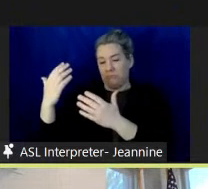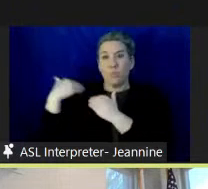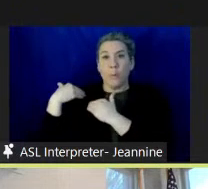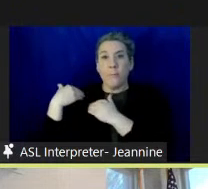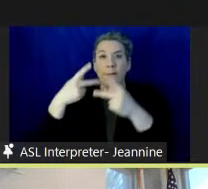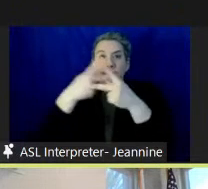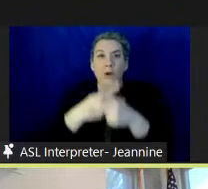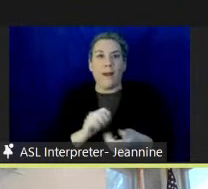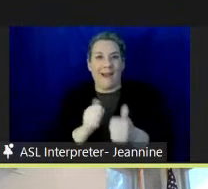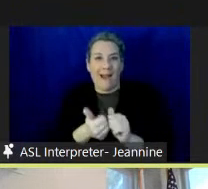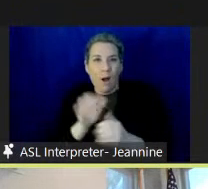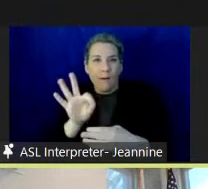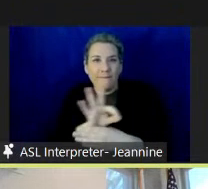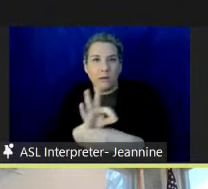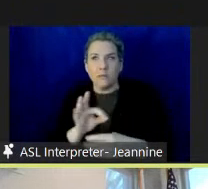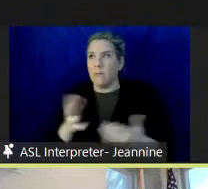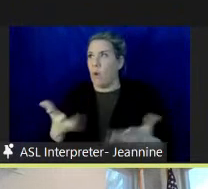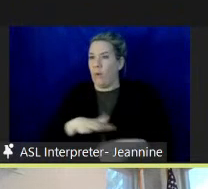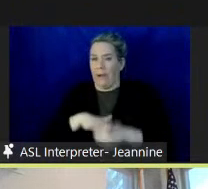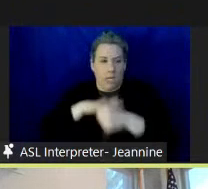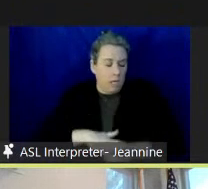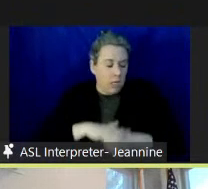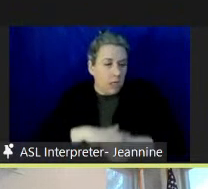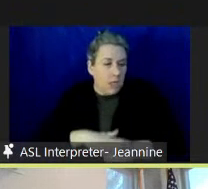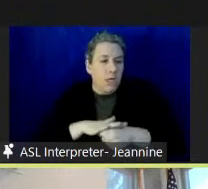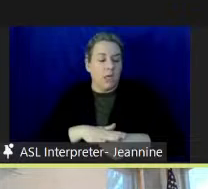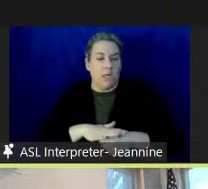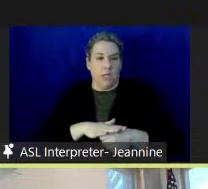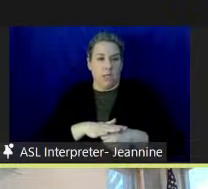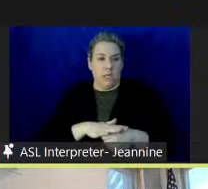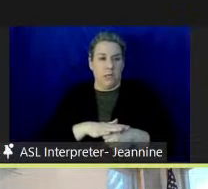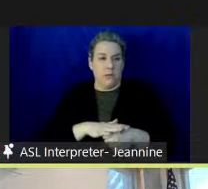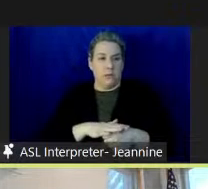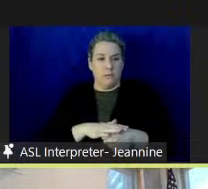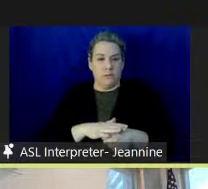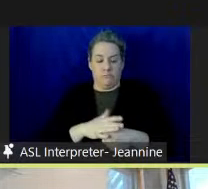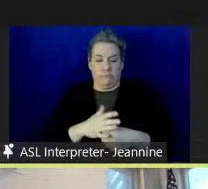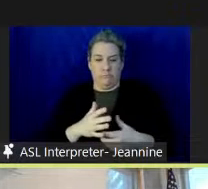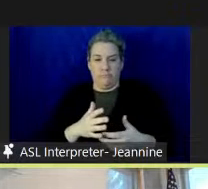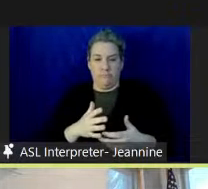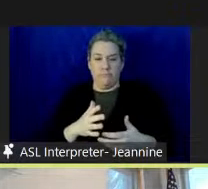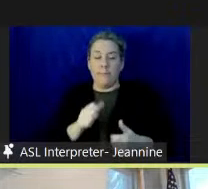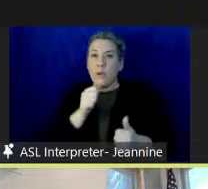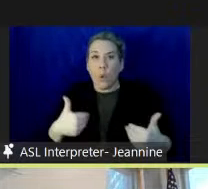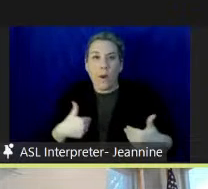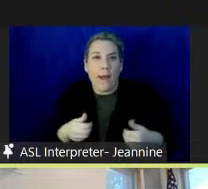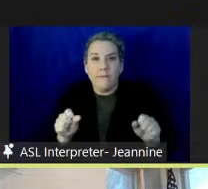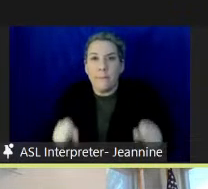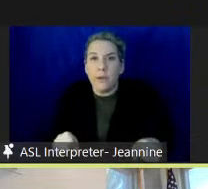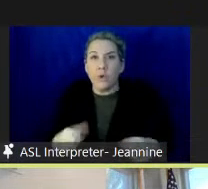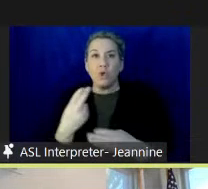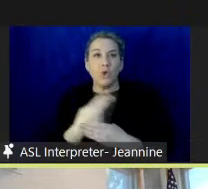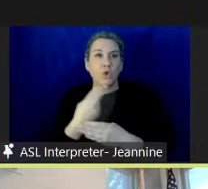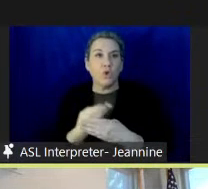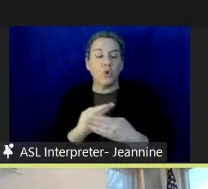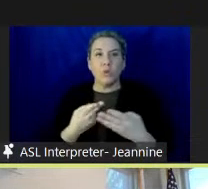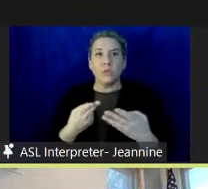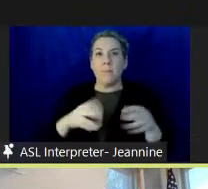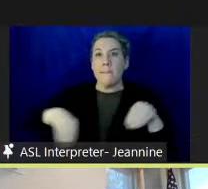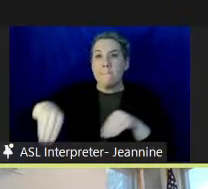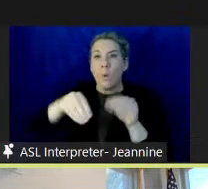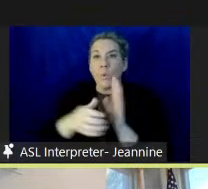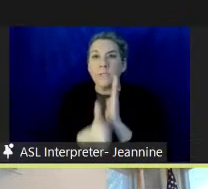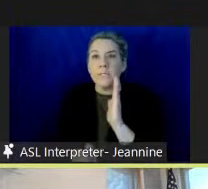an environment where I'm stressed out, where I have diminished physical capacities, like the ability to use my fine motor skills, my hands